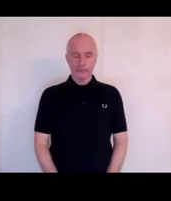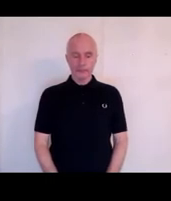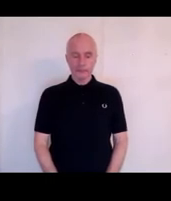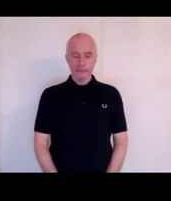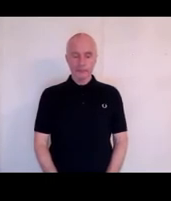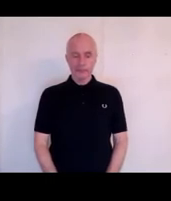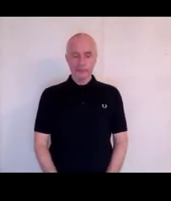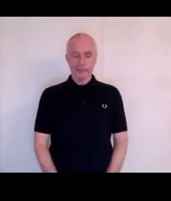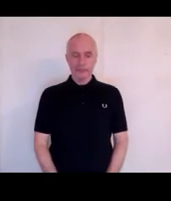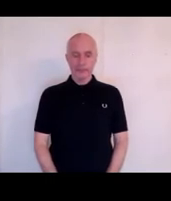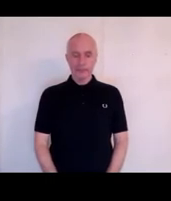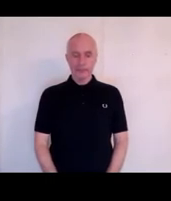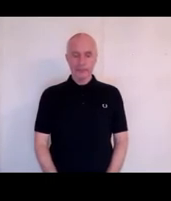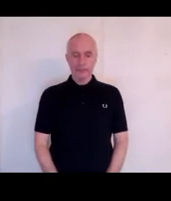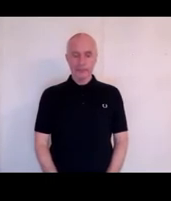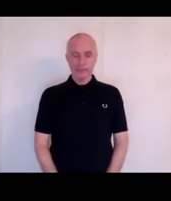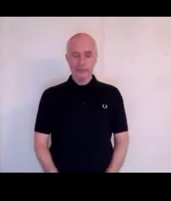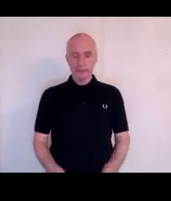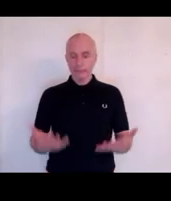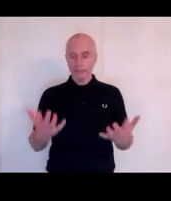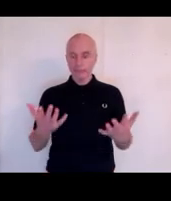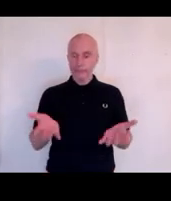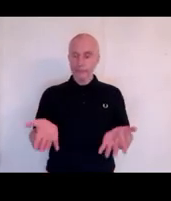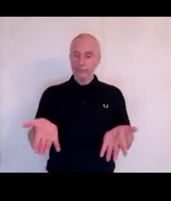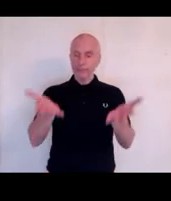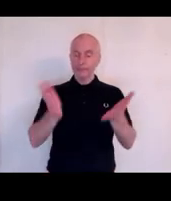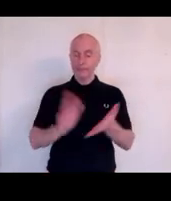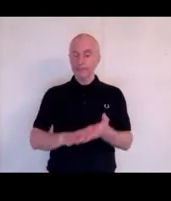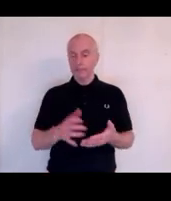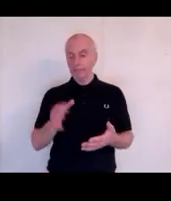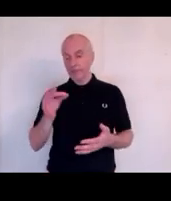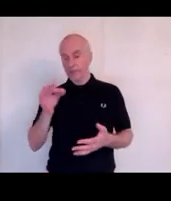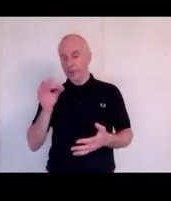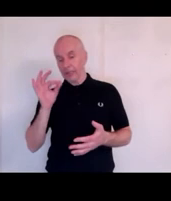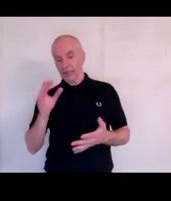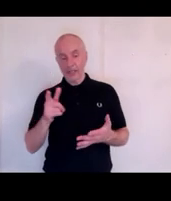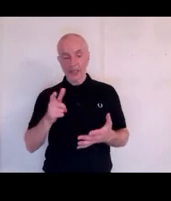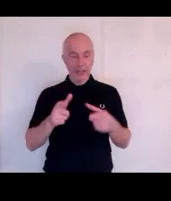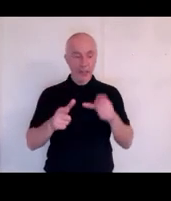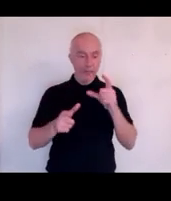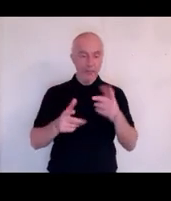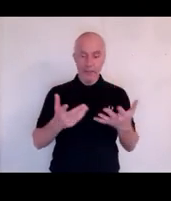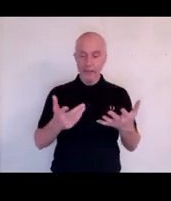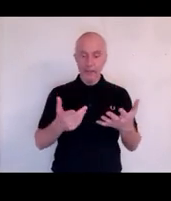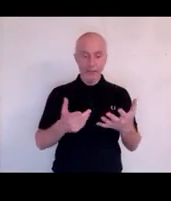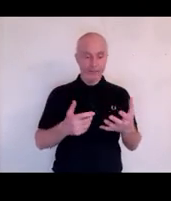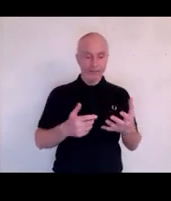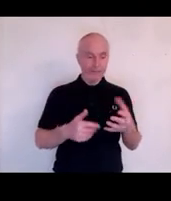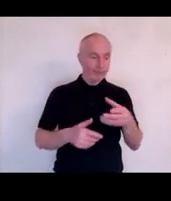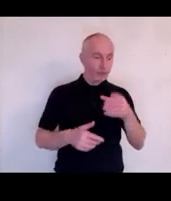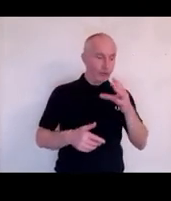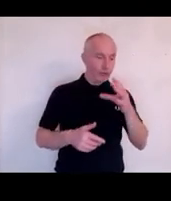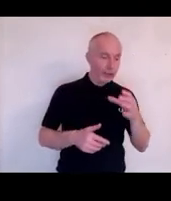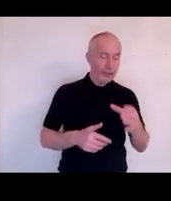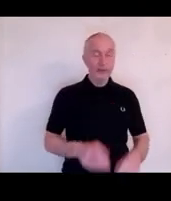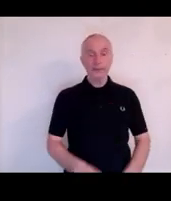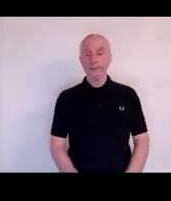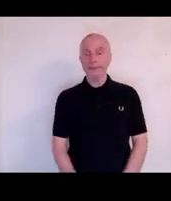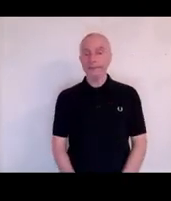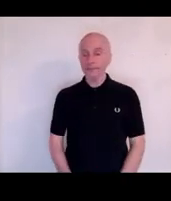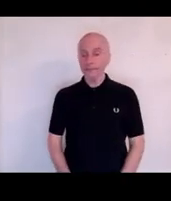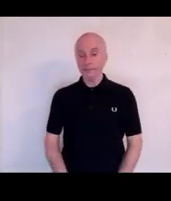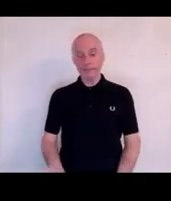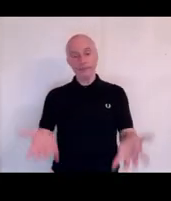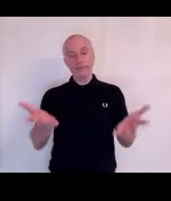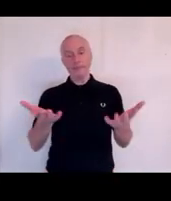Thank you, Alan. Yes. So if everybody wants to go in top up their their mugs or their glasses. In the meantime, if anybody